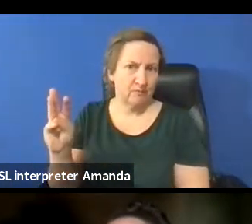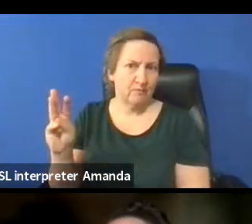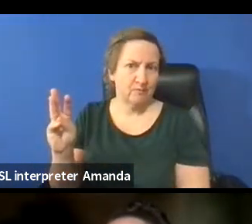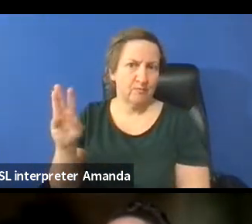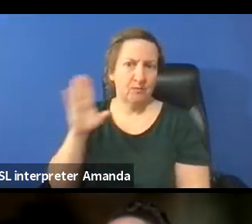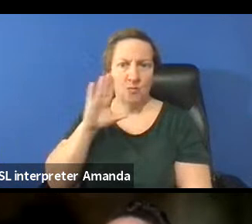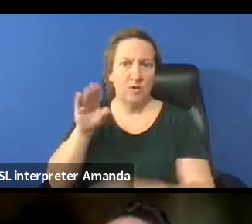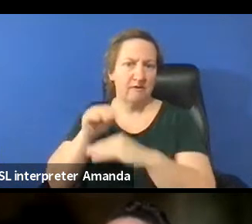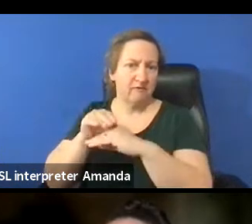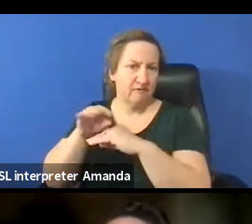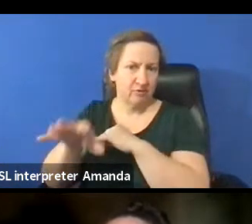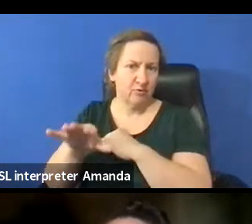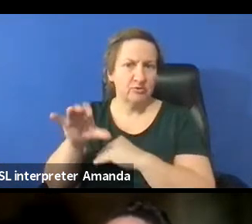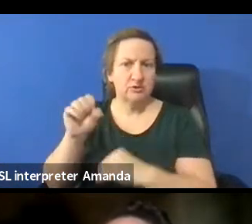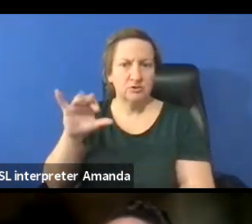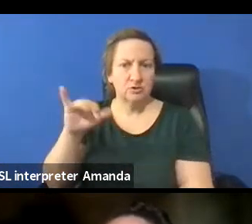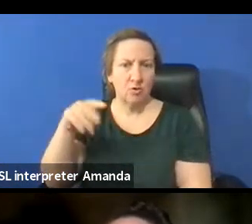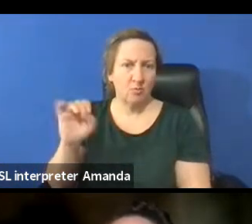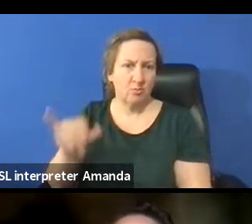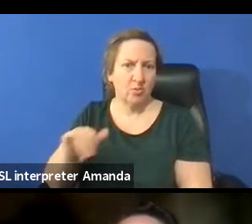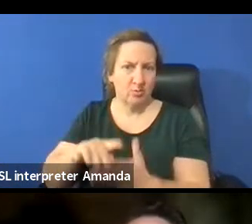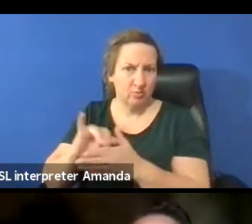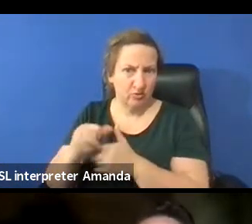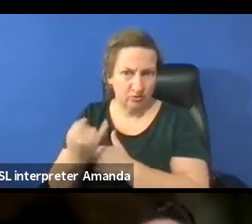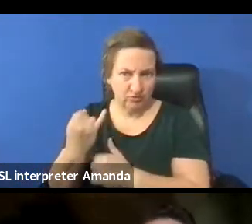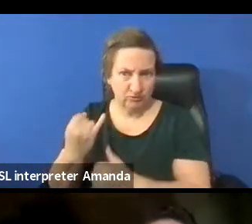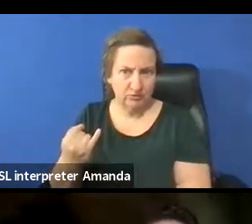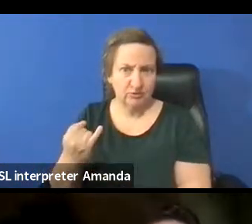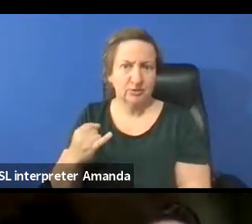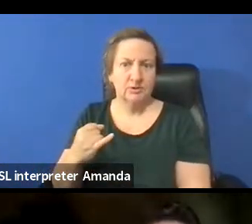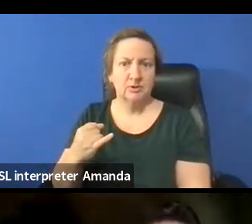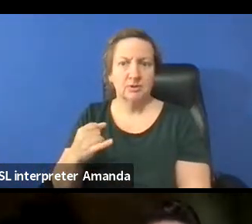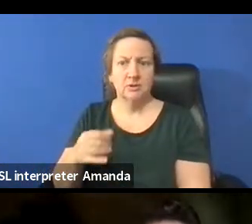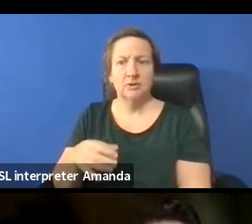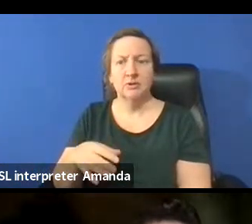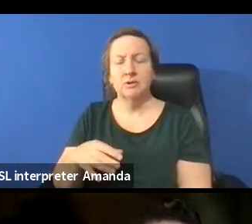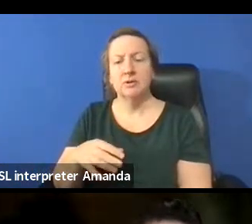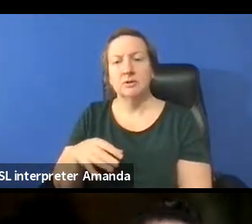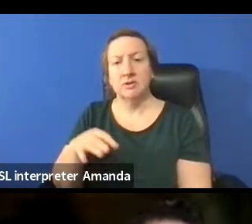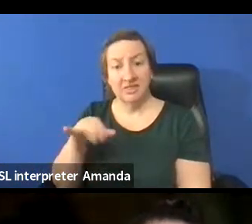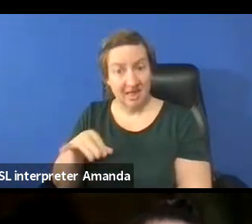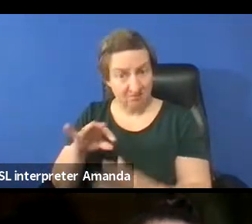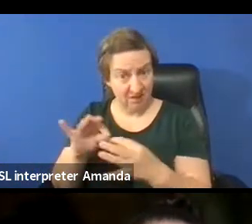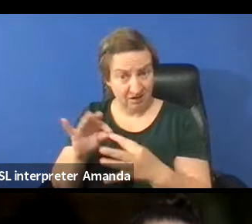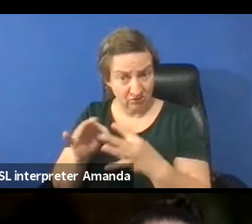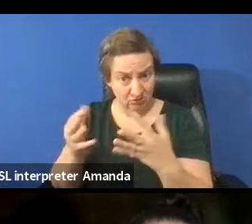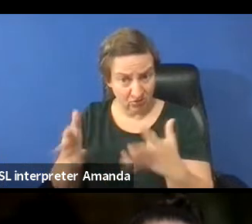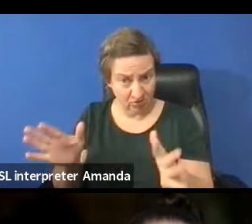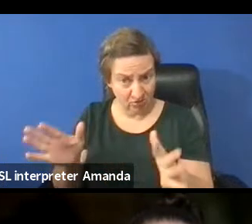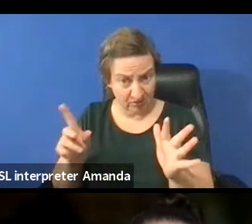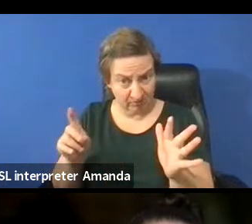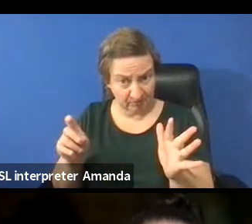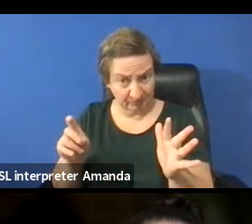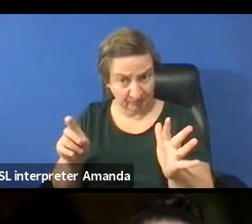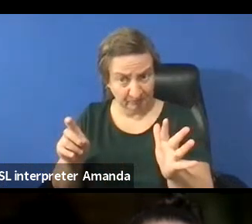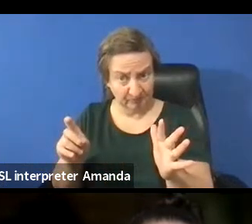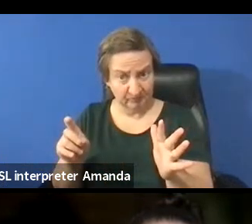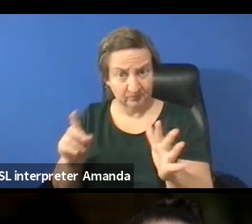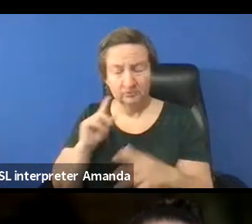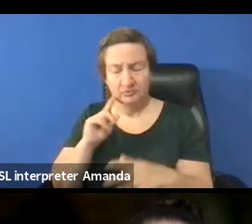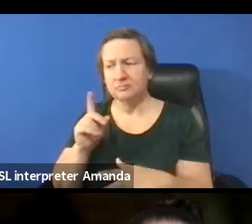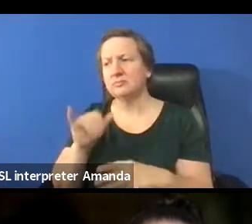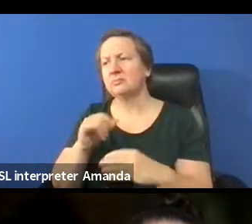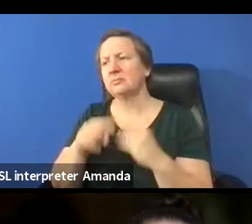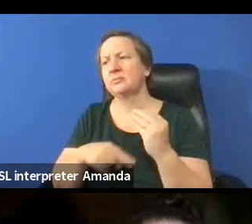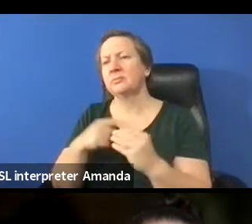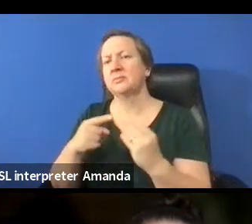would influence the scope of the project, and did that get mentioned at all? And it's really about, I think,